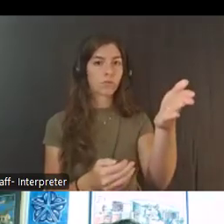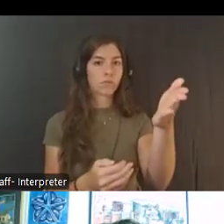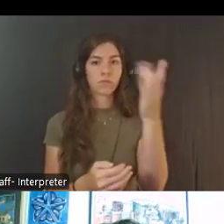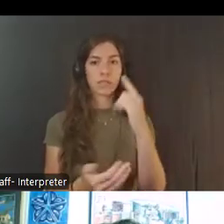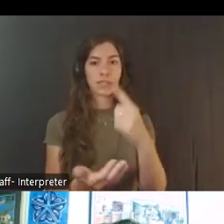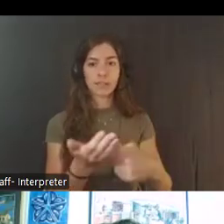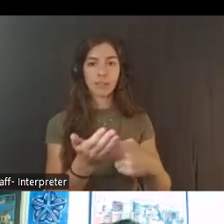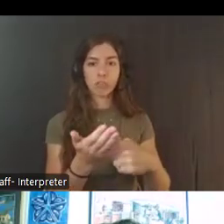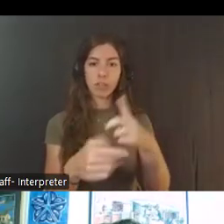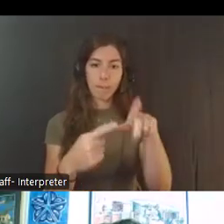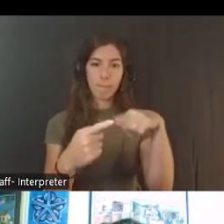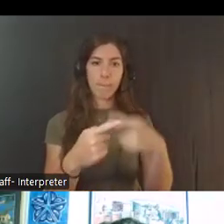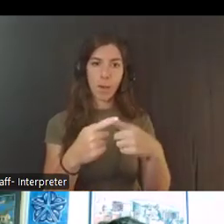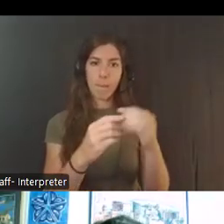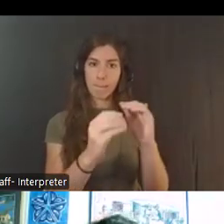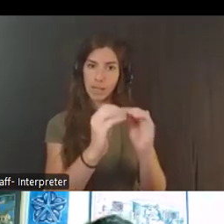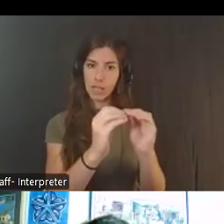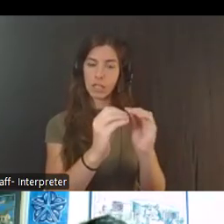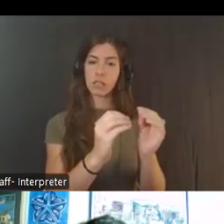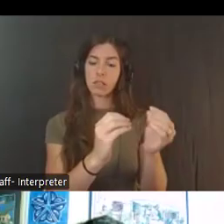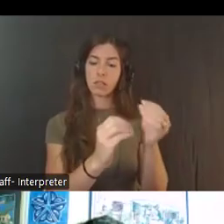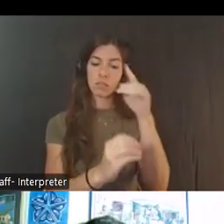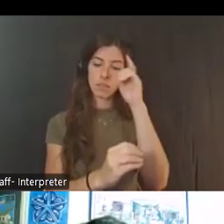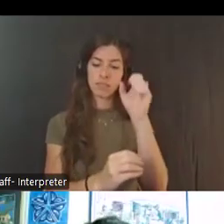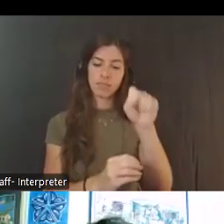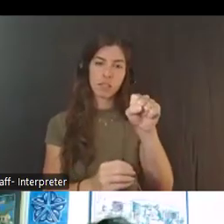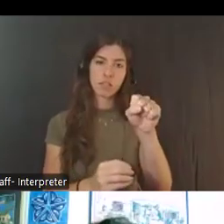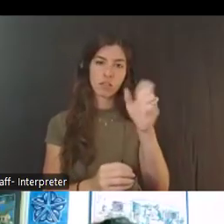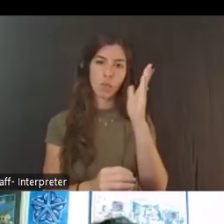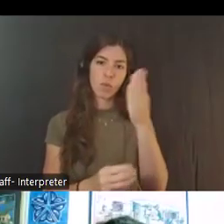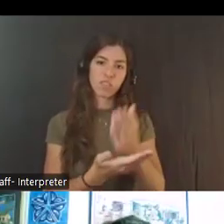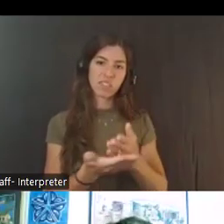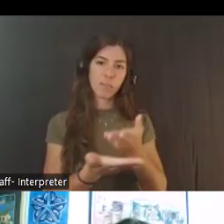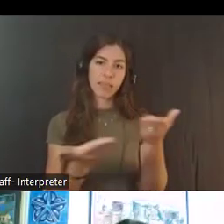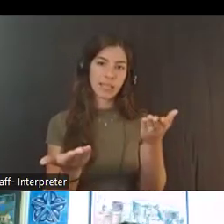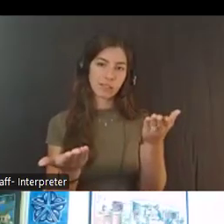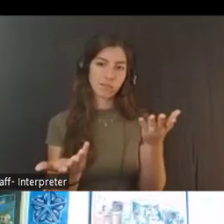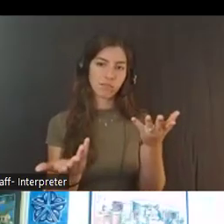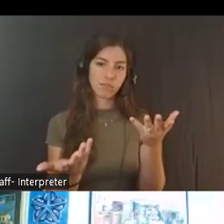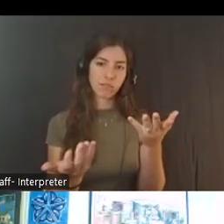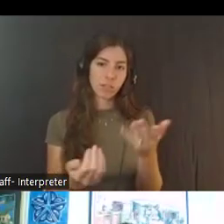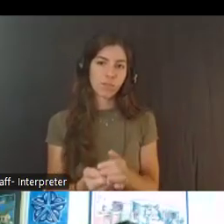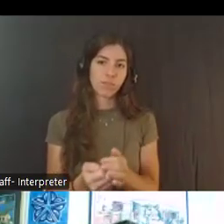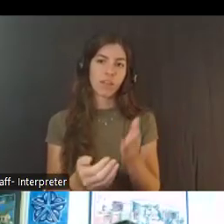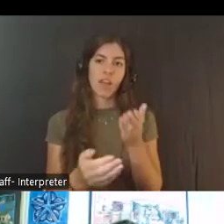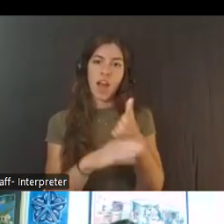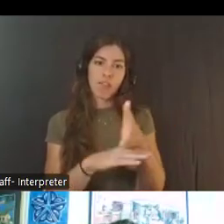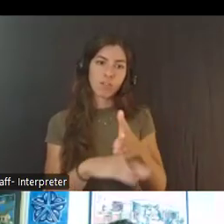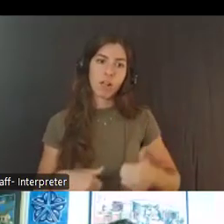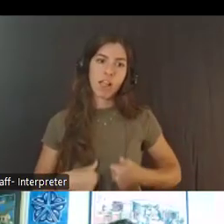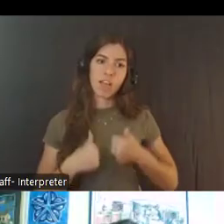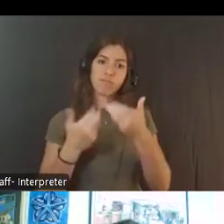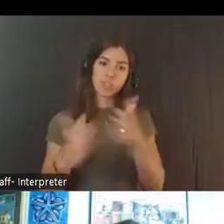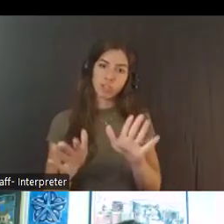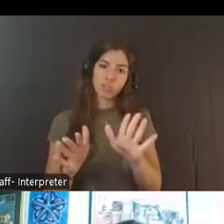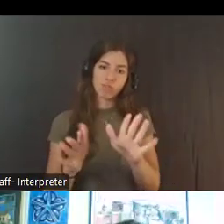discussion about maintenance. Because yes, there actually will be some things that don't really, after it's had its life, that's it.